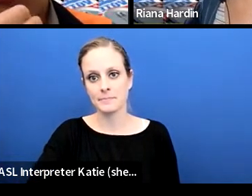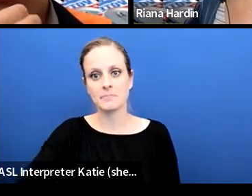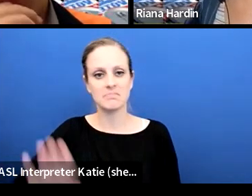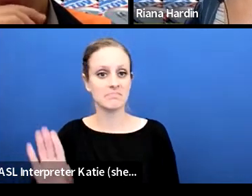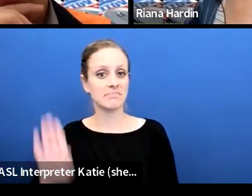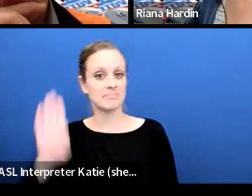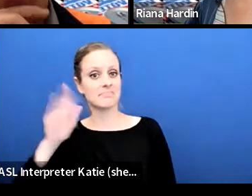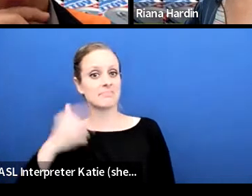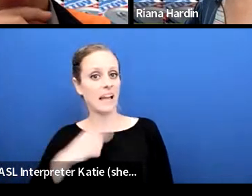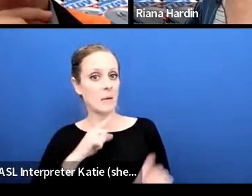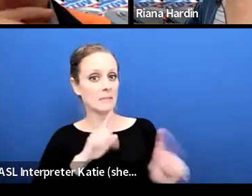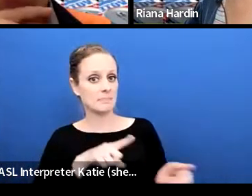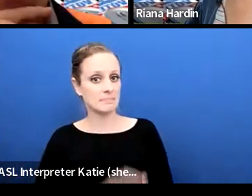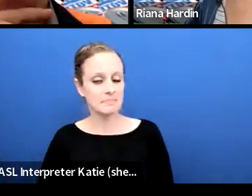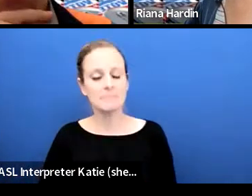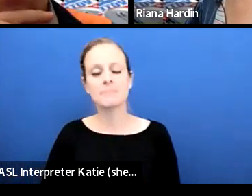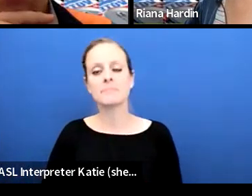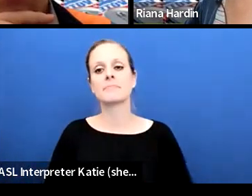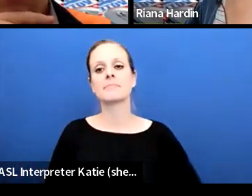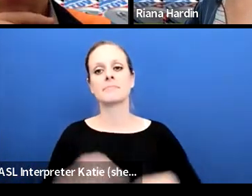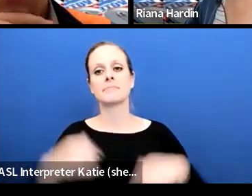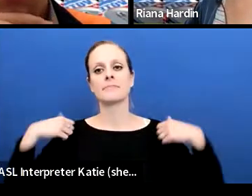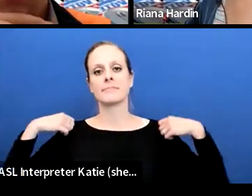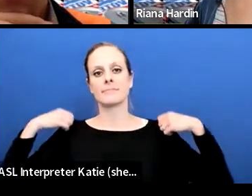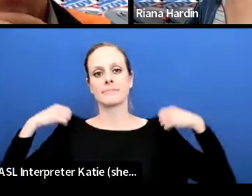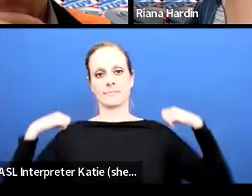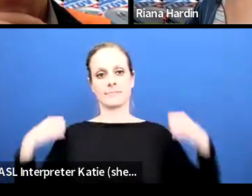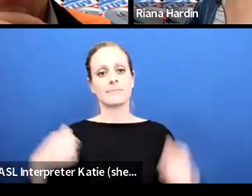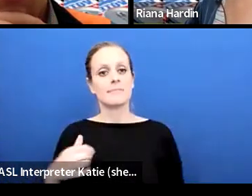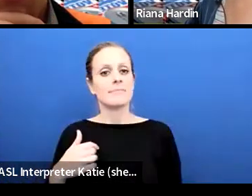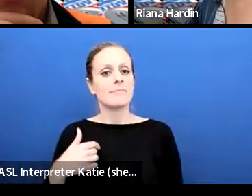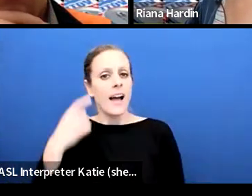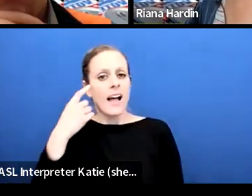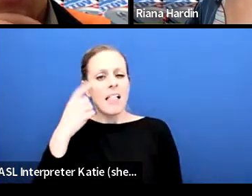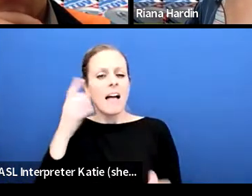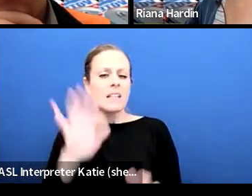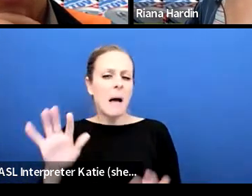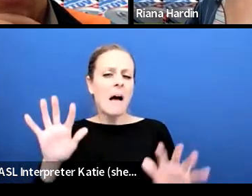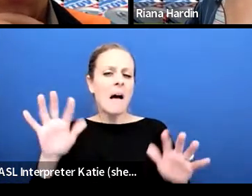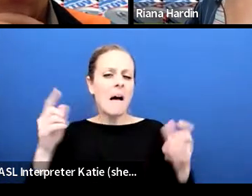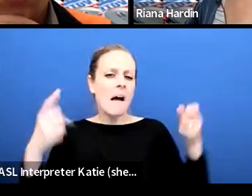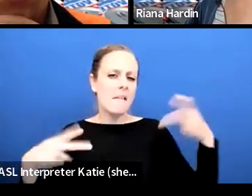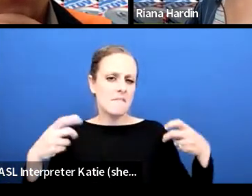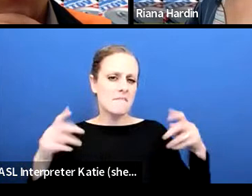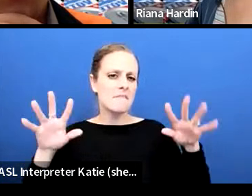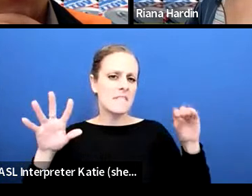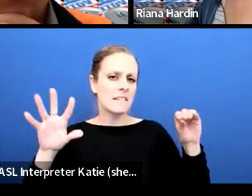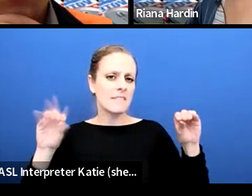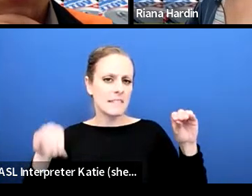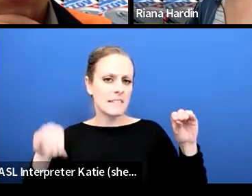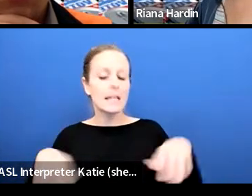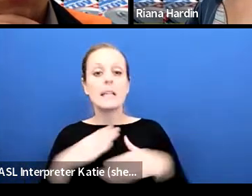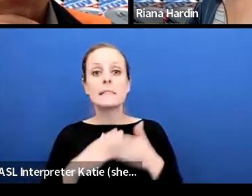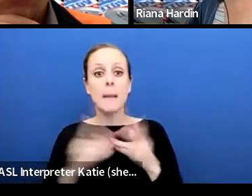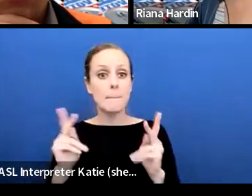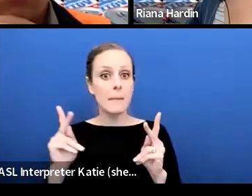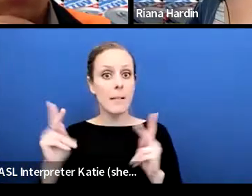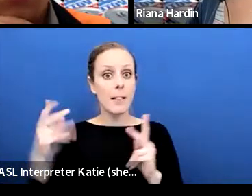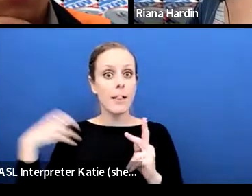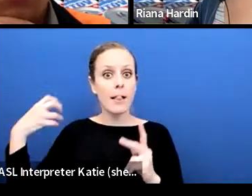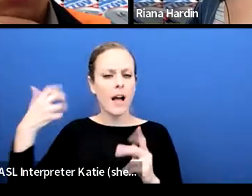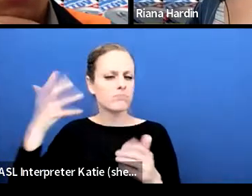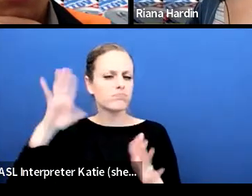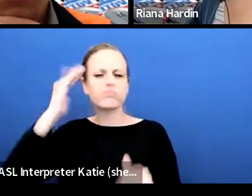I'll take it. I think it's about 50-50. Some people really know